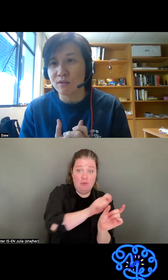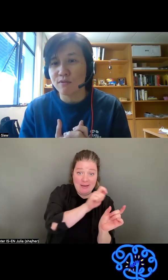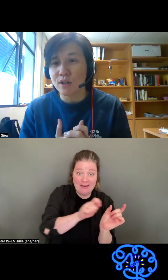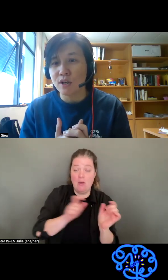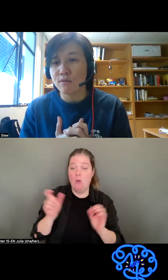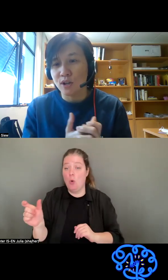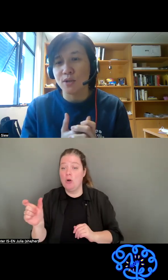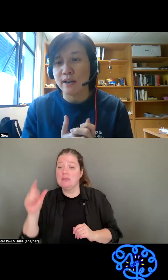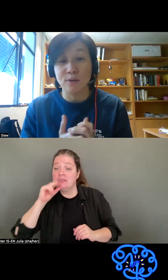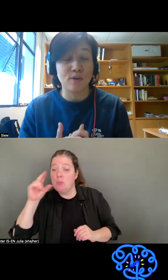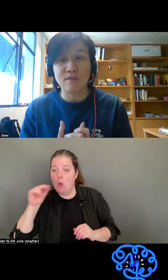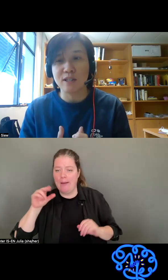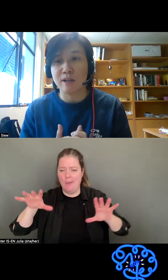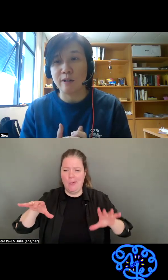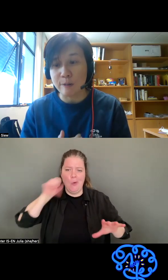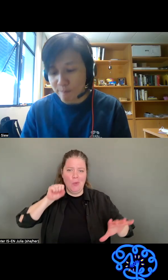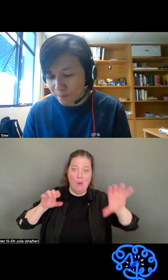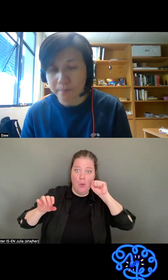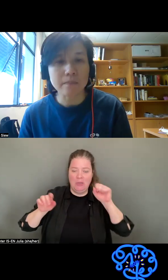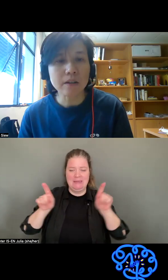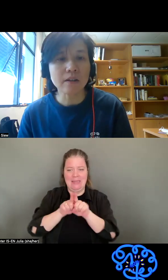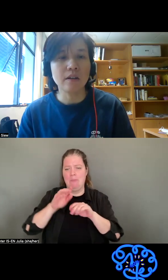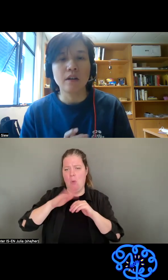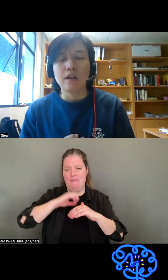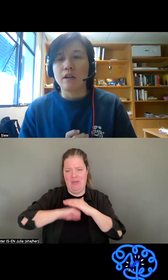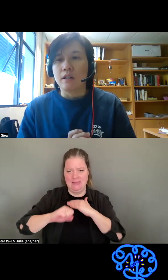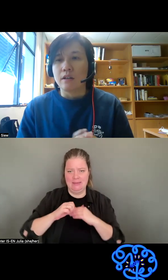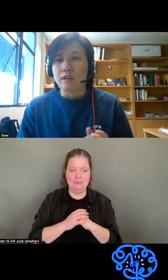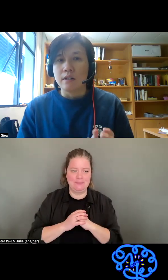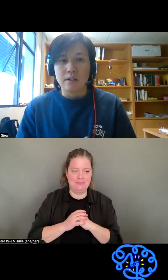influences of phonological and orthographic similarity.